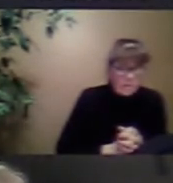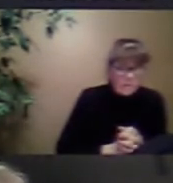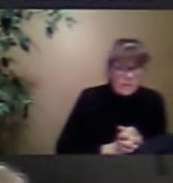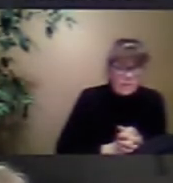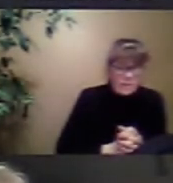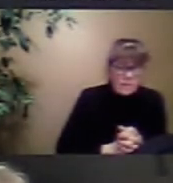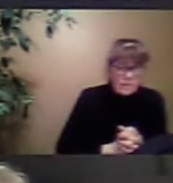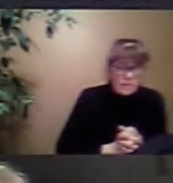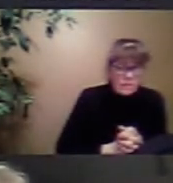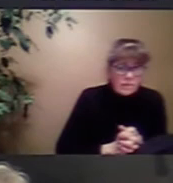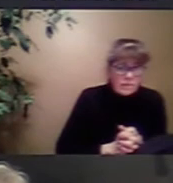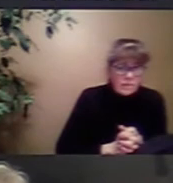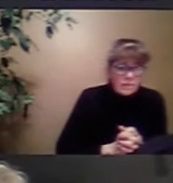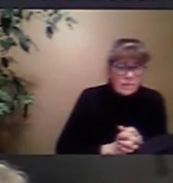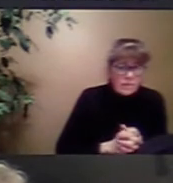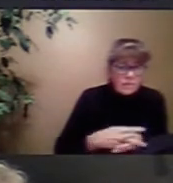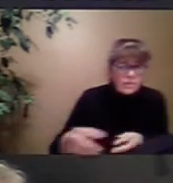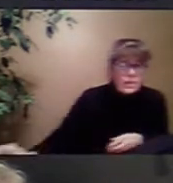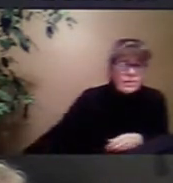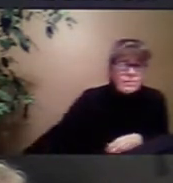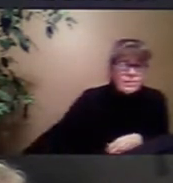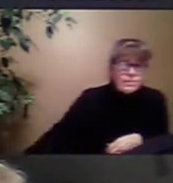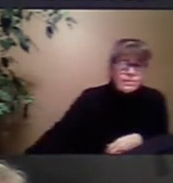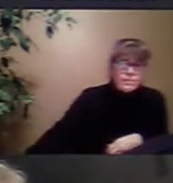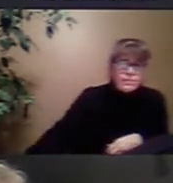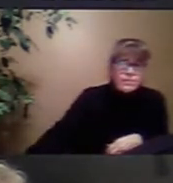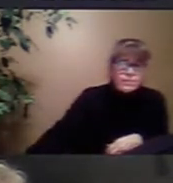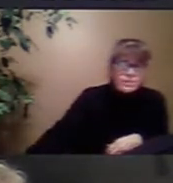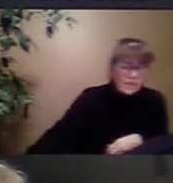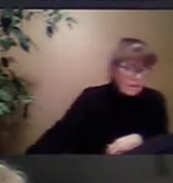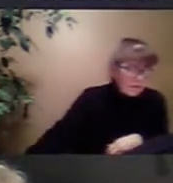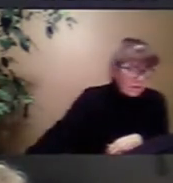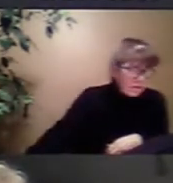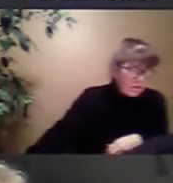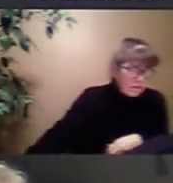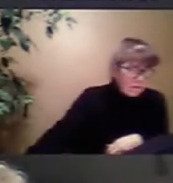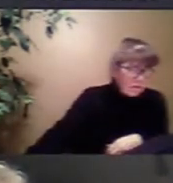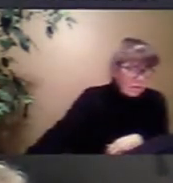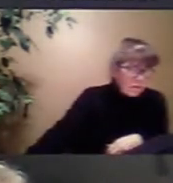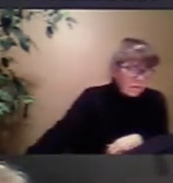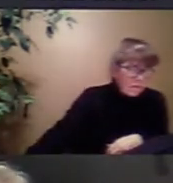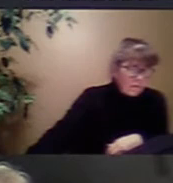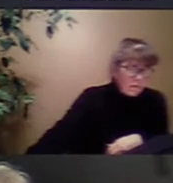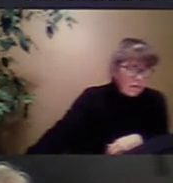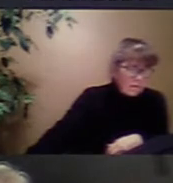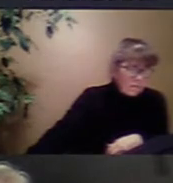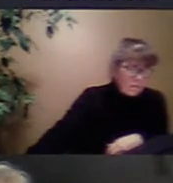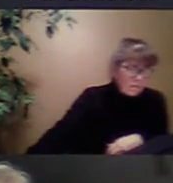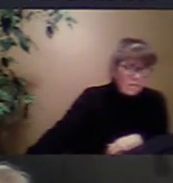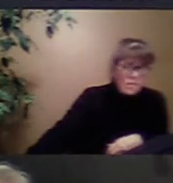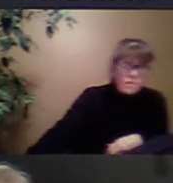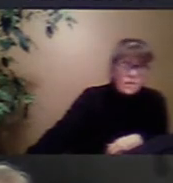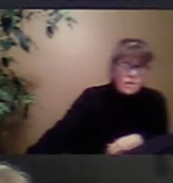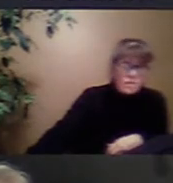Except for large commercial industrial applications like a brewery or some kind of dairy